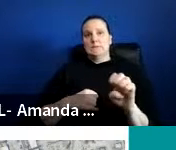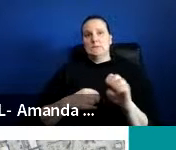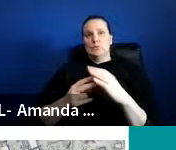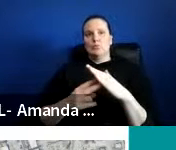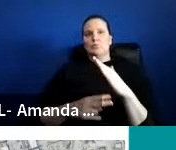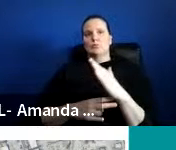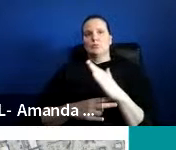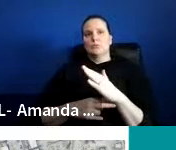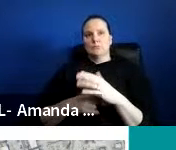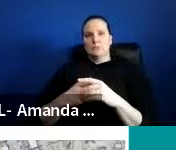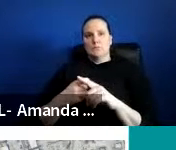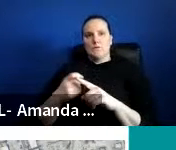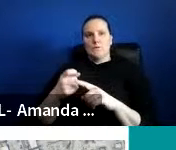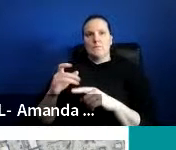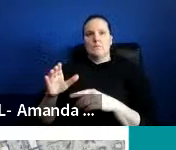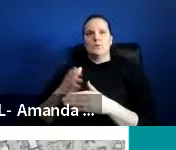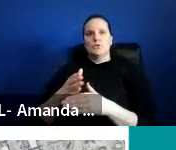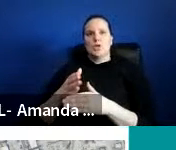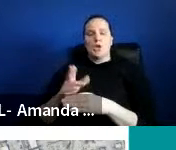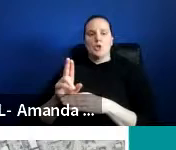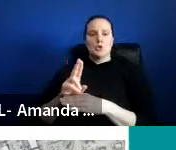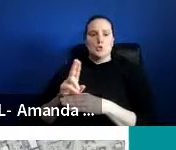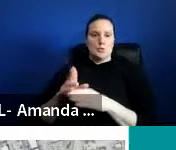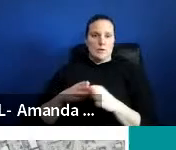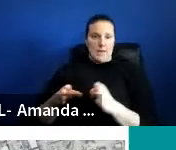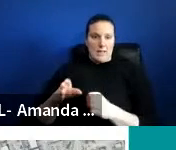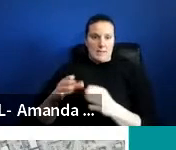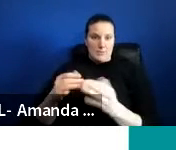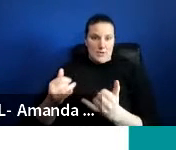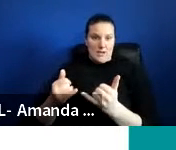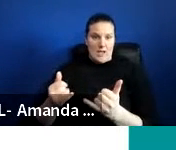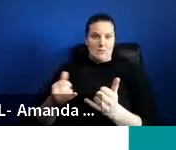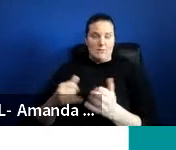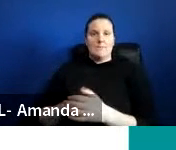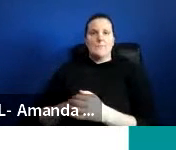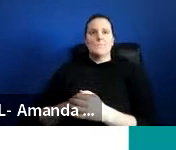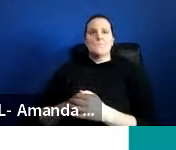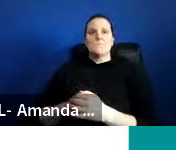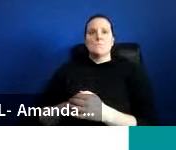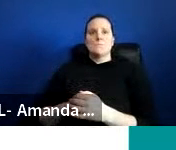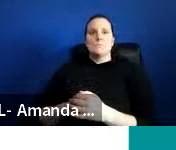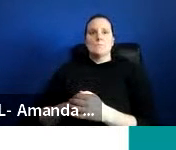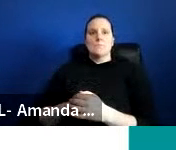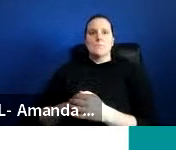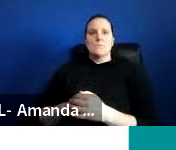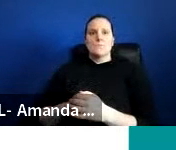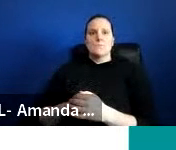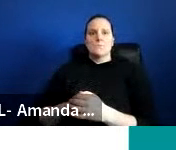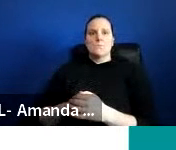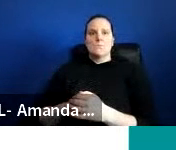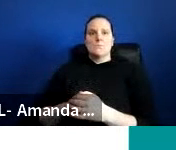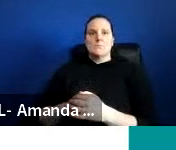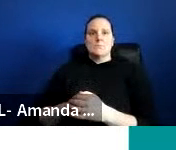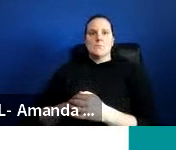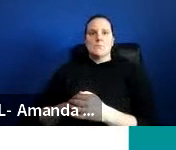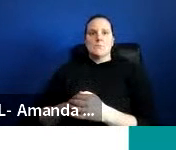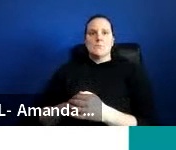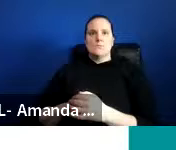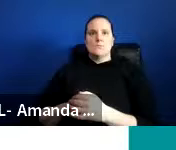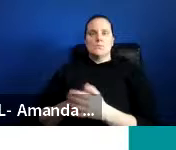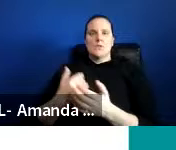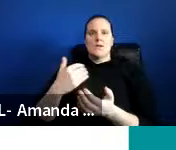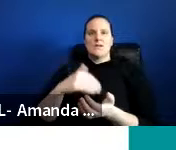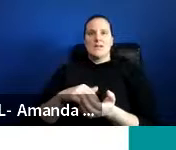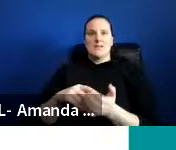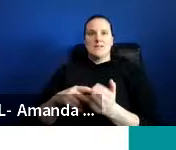looking north from the shared use path this time. Next slide, please. So this is again the double deck